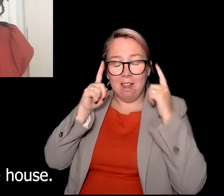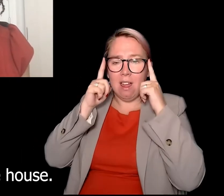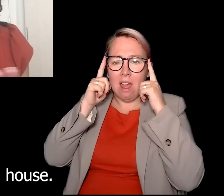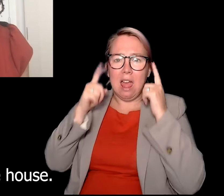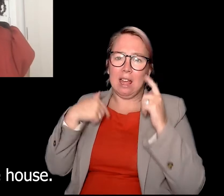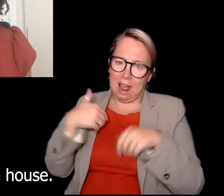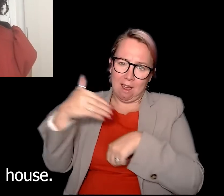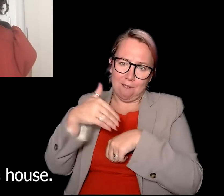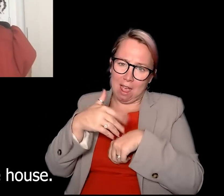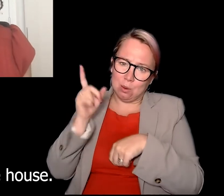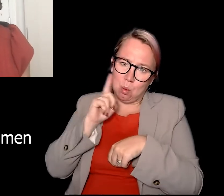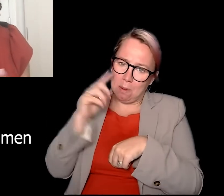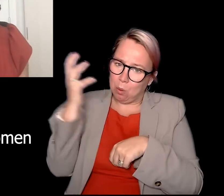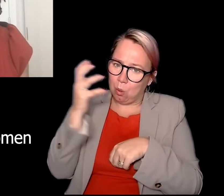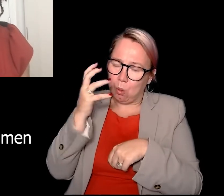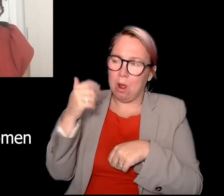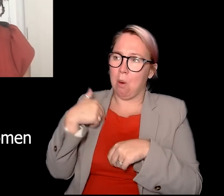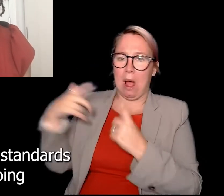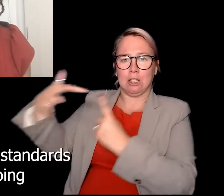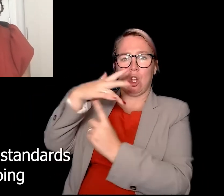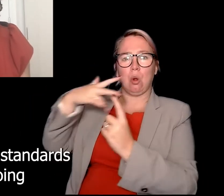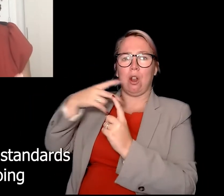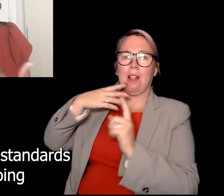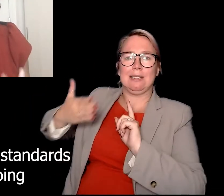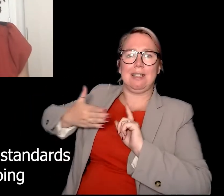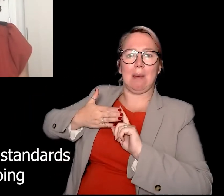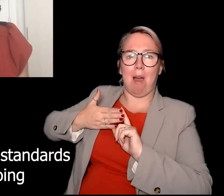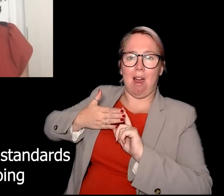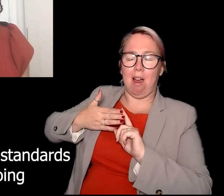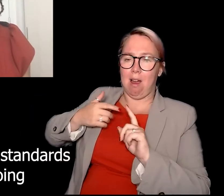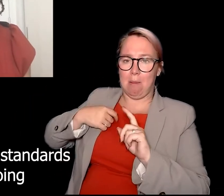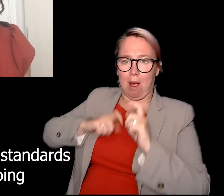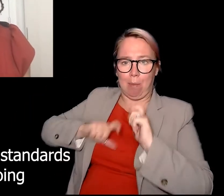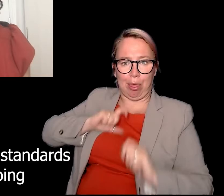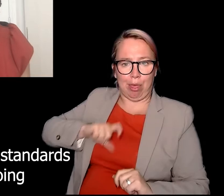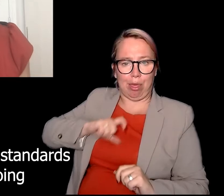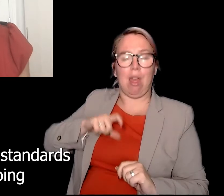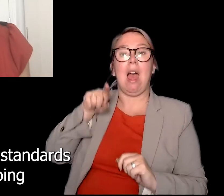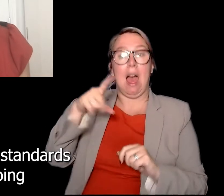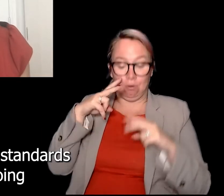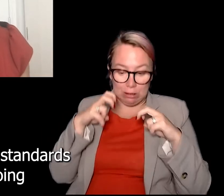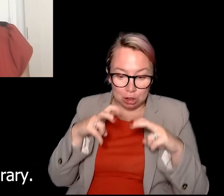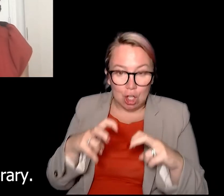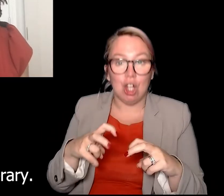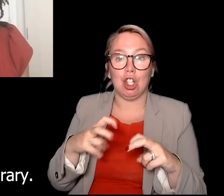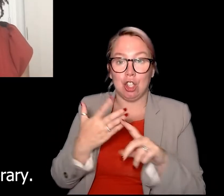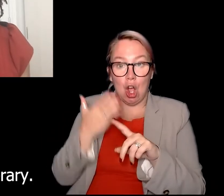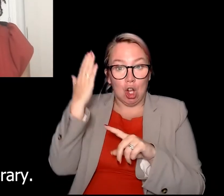and really felt like they don't want to leave the house. It can be crippling for women at times to live up to the social standards that exist. So I